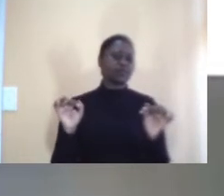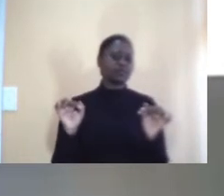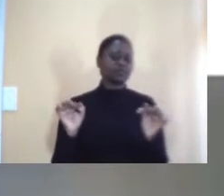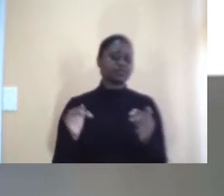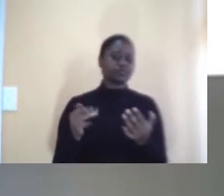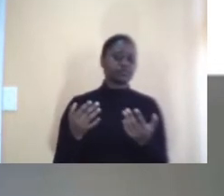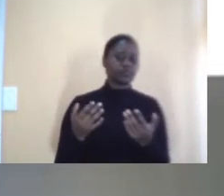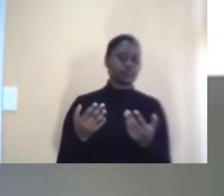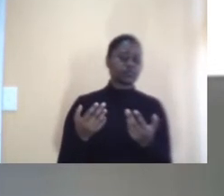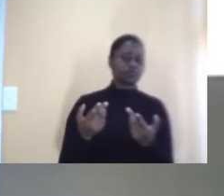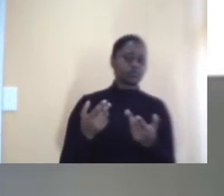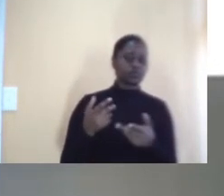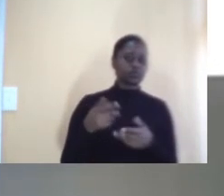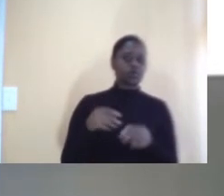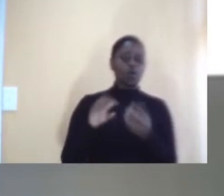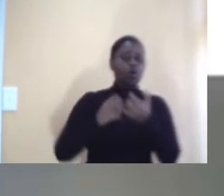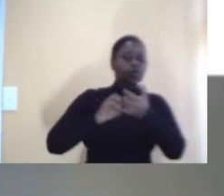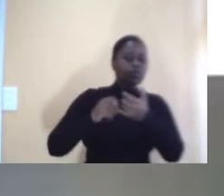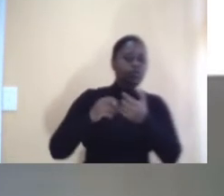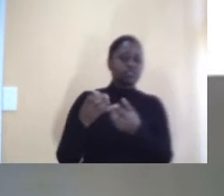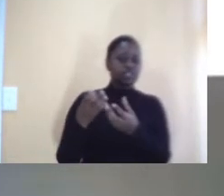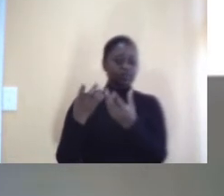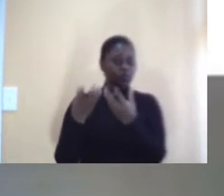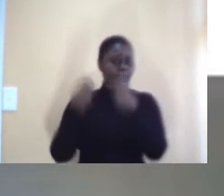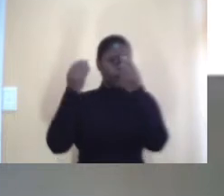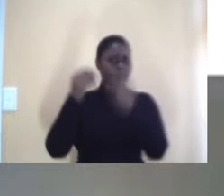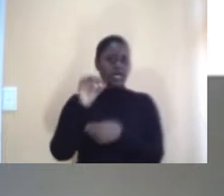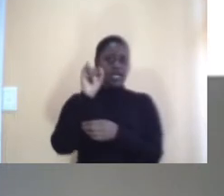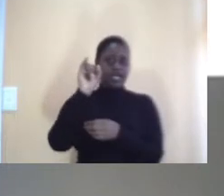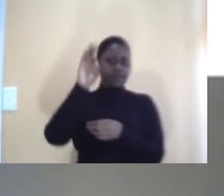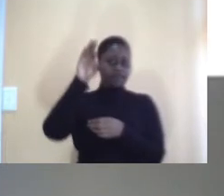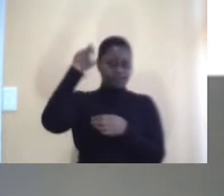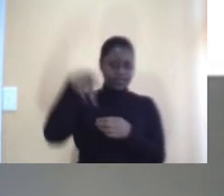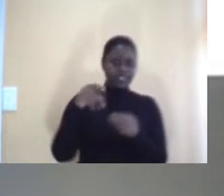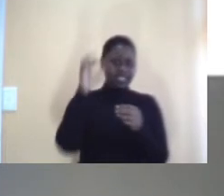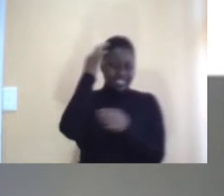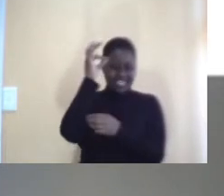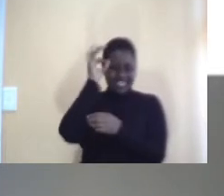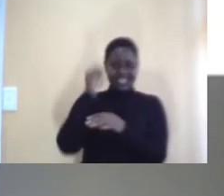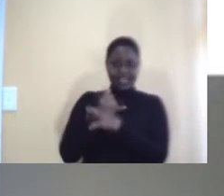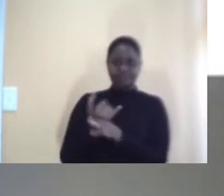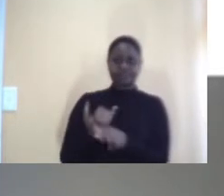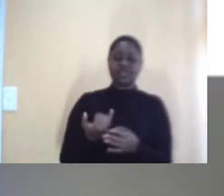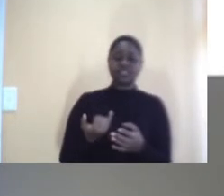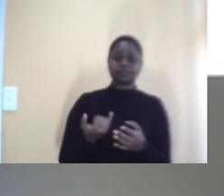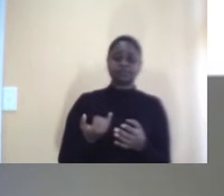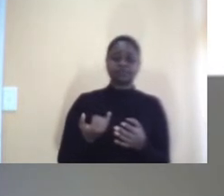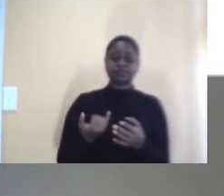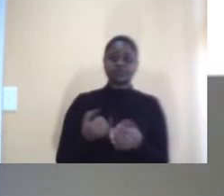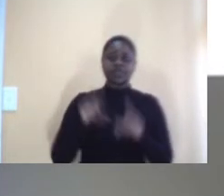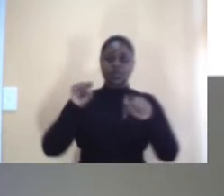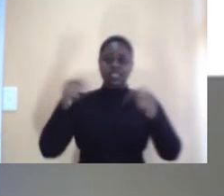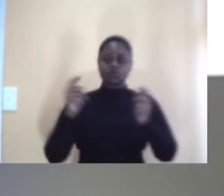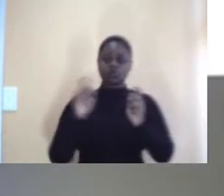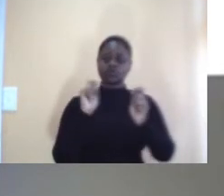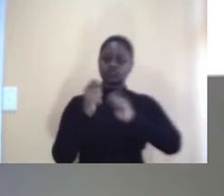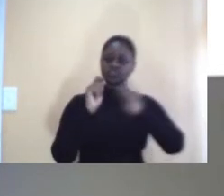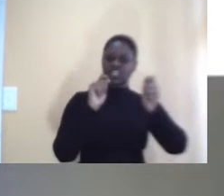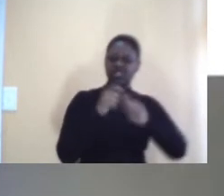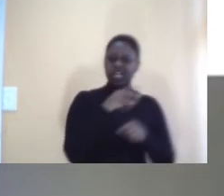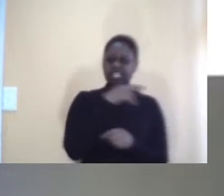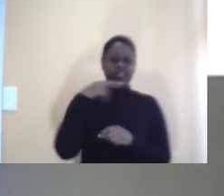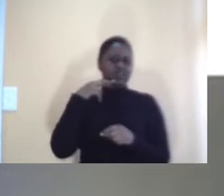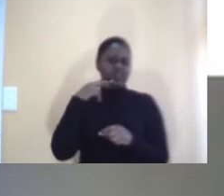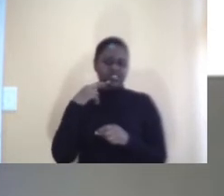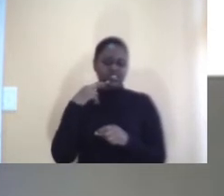complain about Jan van Riebeck, or you try to blame the IFP early years of government, the lives of the people of KwaZulu-Natal will not change until you realize